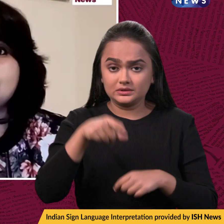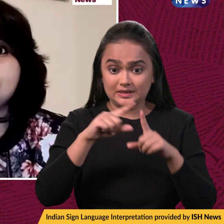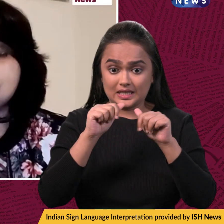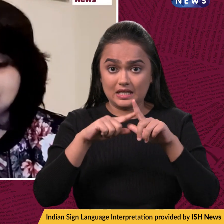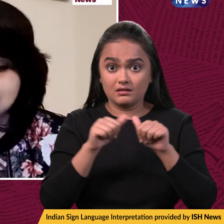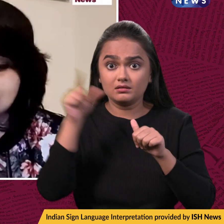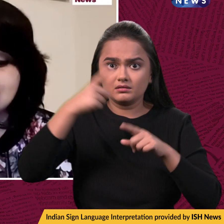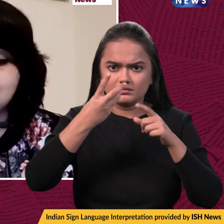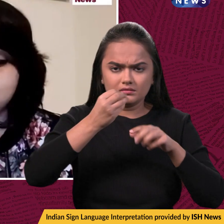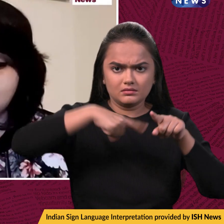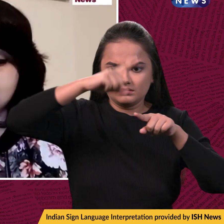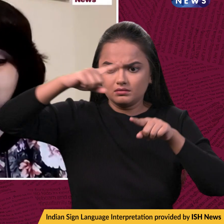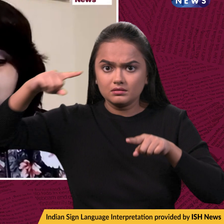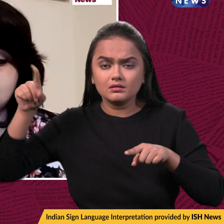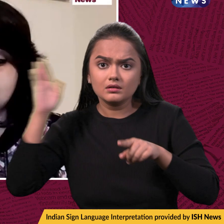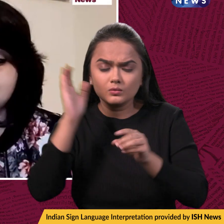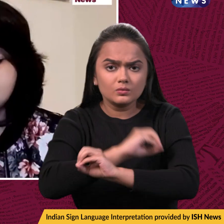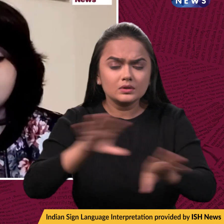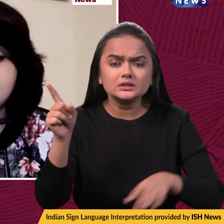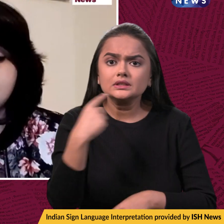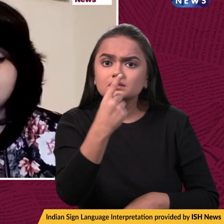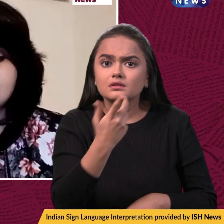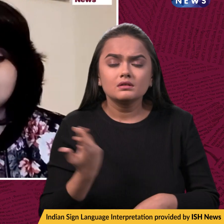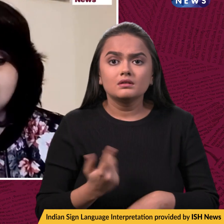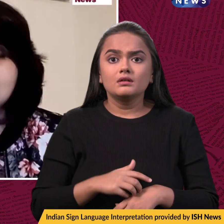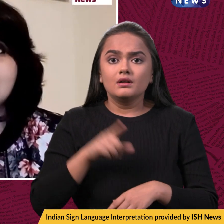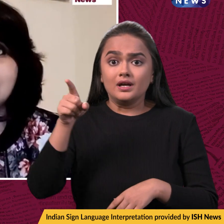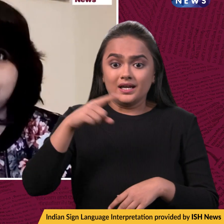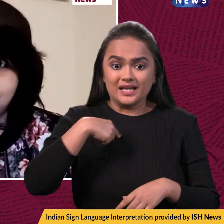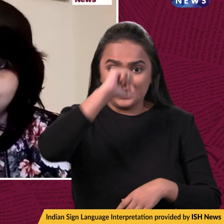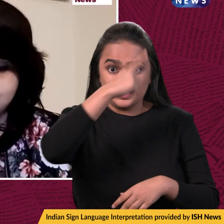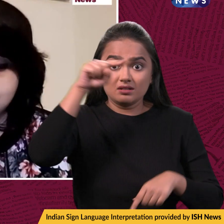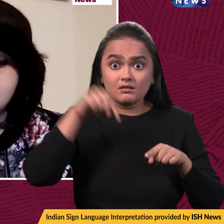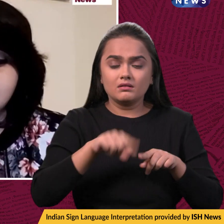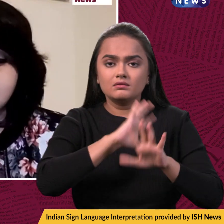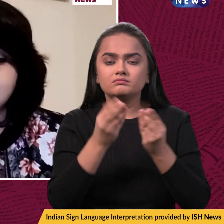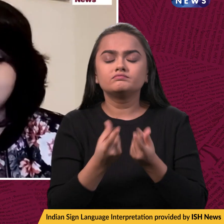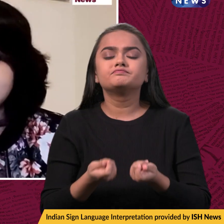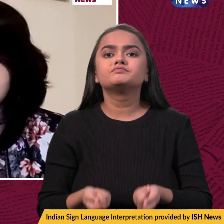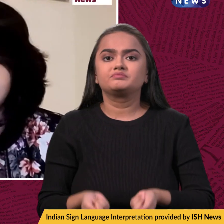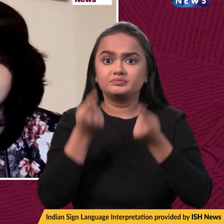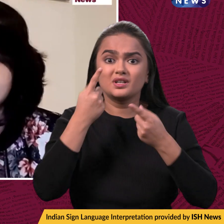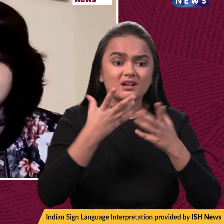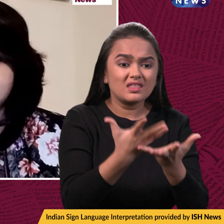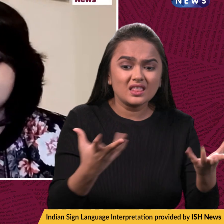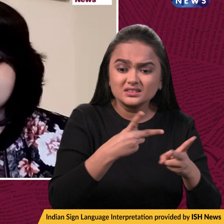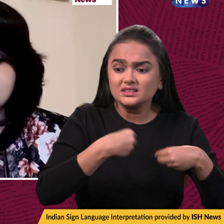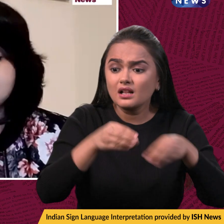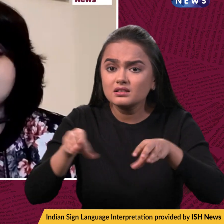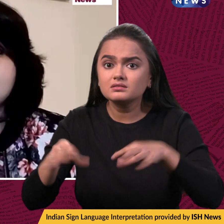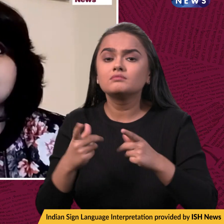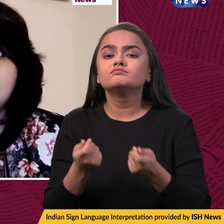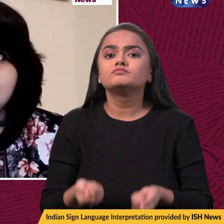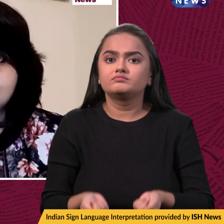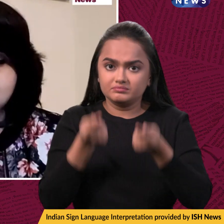by the Ministry of Statistics and Program Implementation, the country's retail inflation measured by the Consumer Price